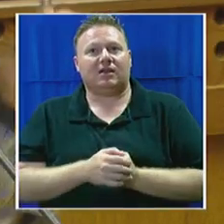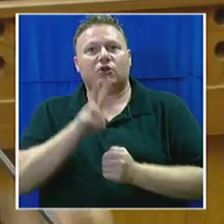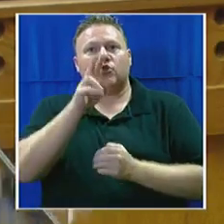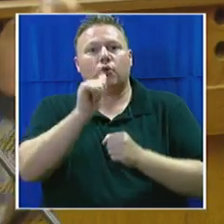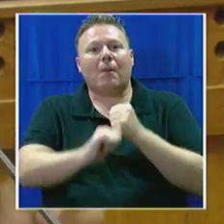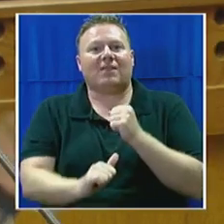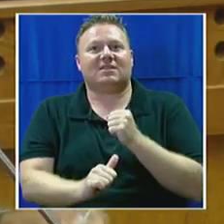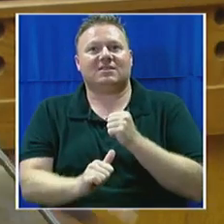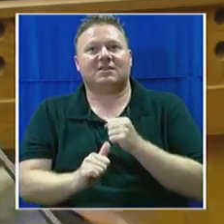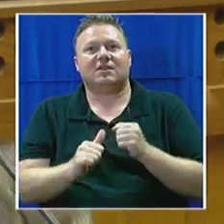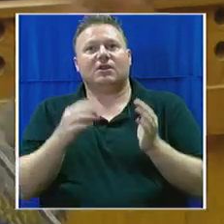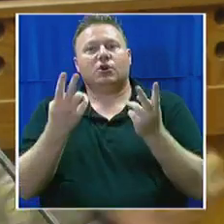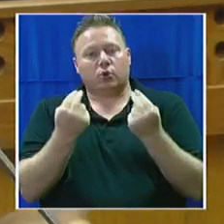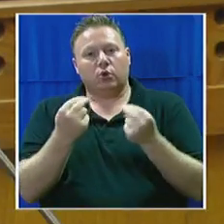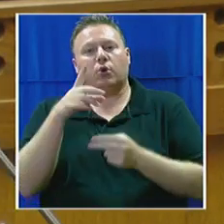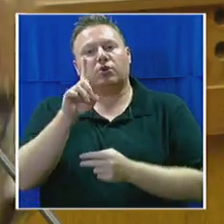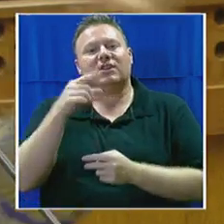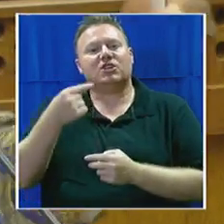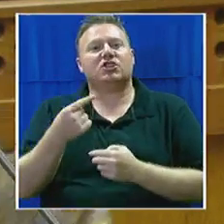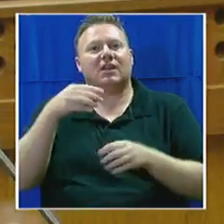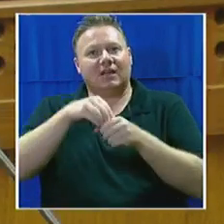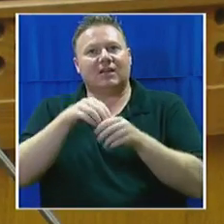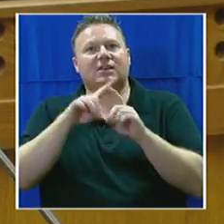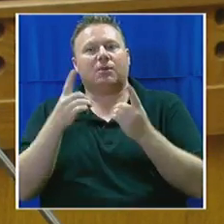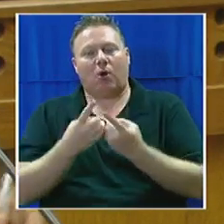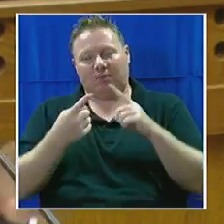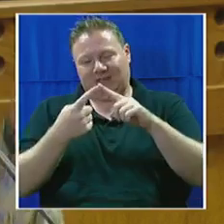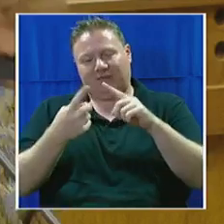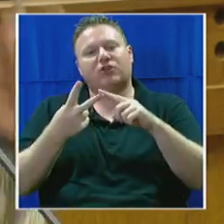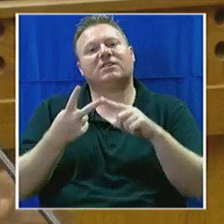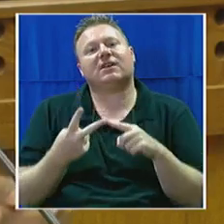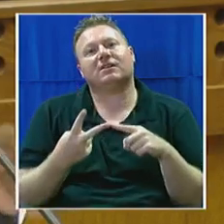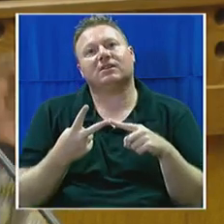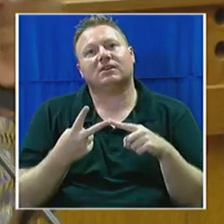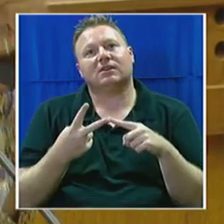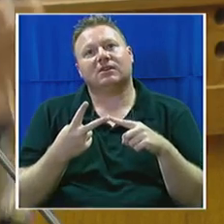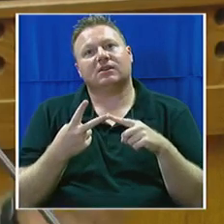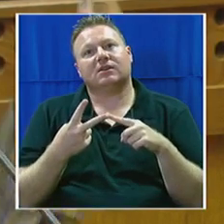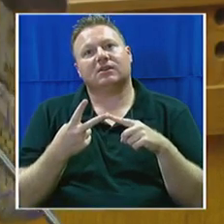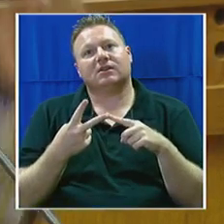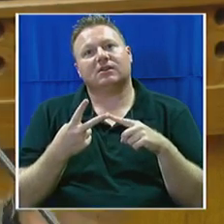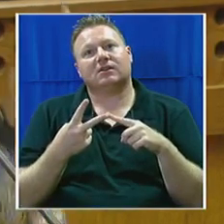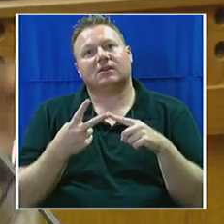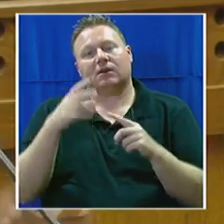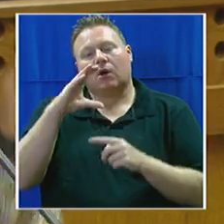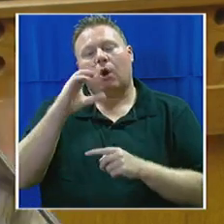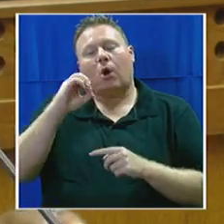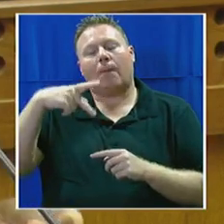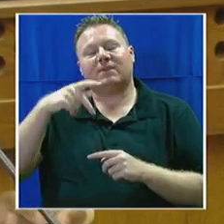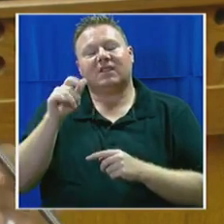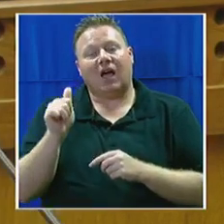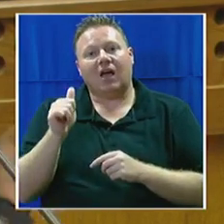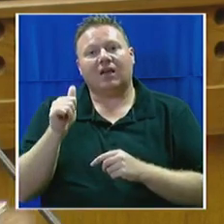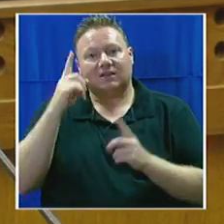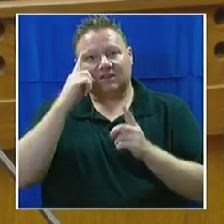we'll be appointing the new DG in the department. Secondly, we have the Cogta took a conscious